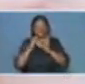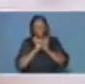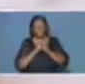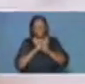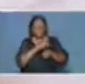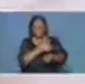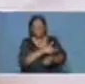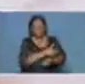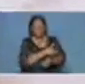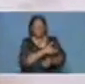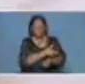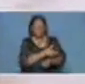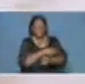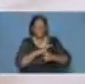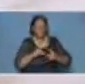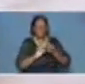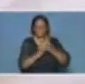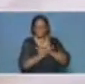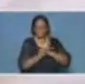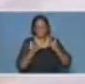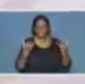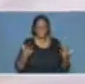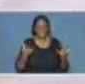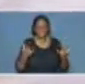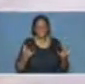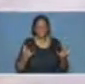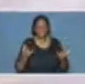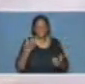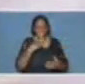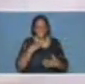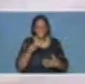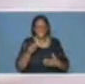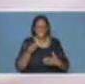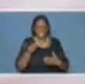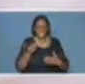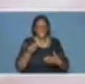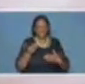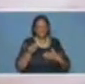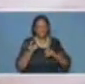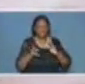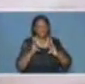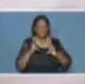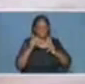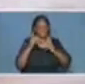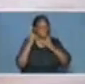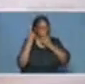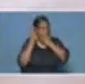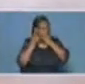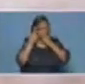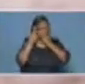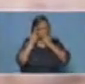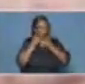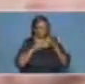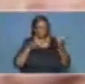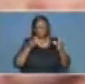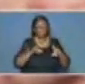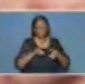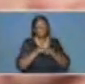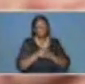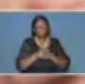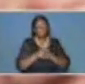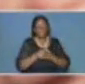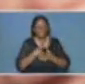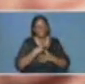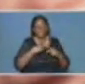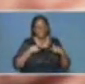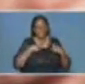that's changed in the past few years, and it's a concern for the Pan American Health Organization. In fact, PAHO's Bahamas